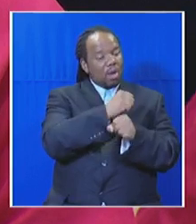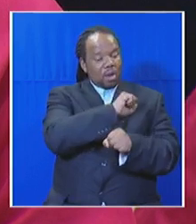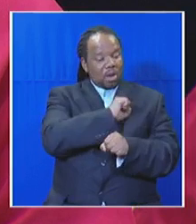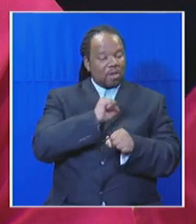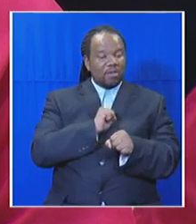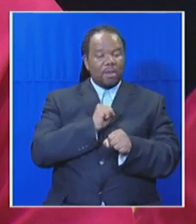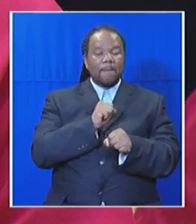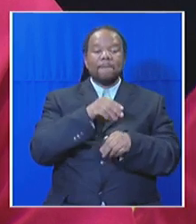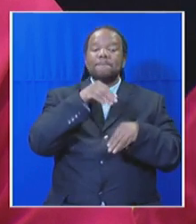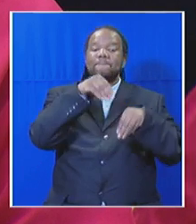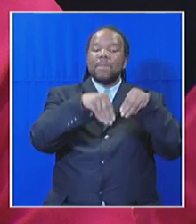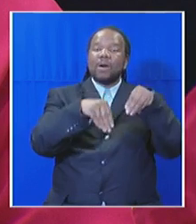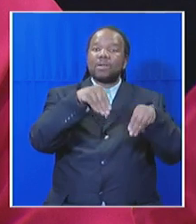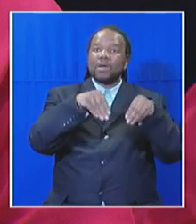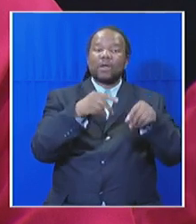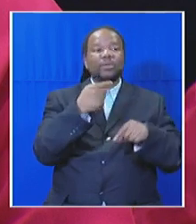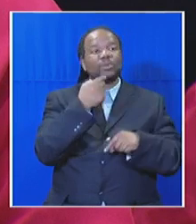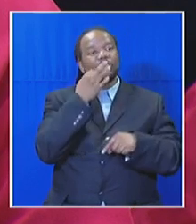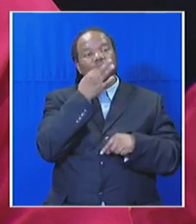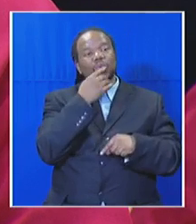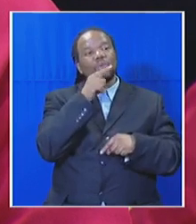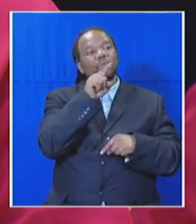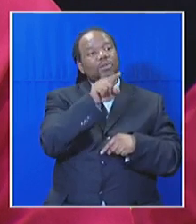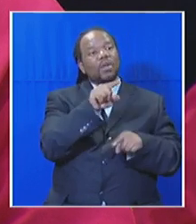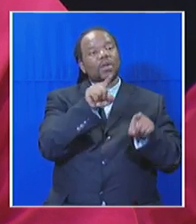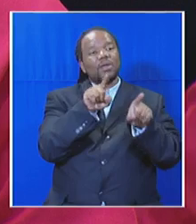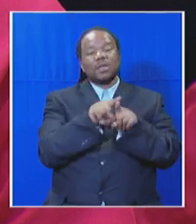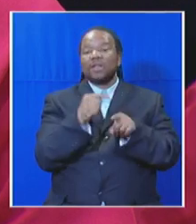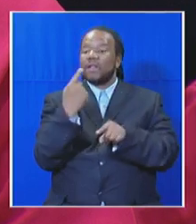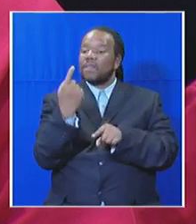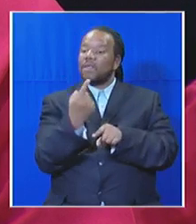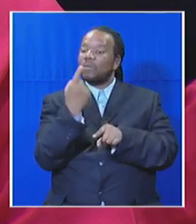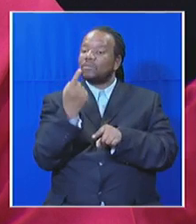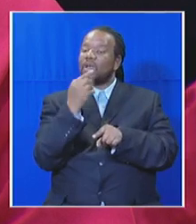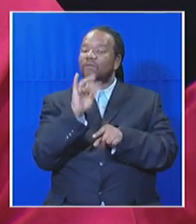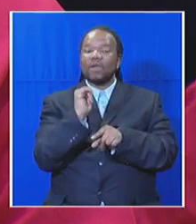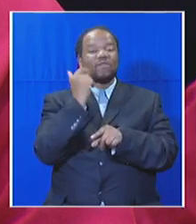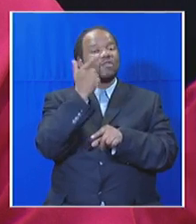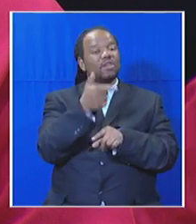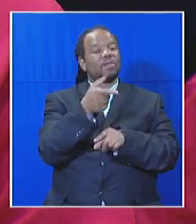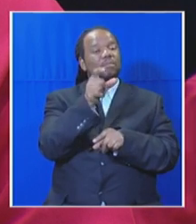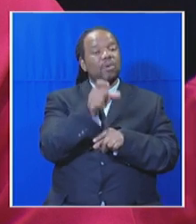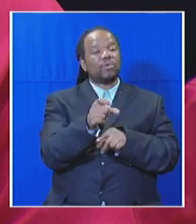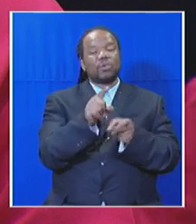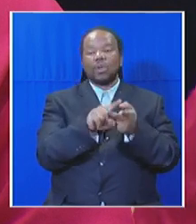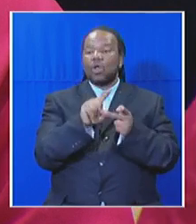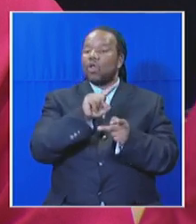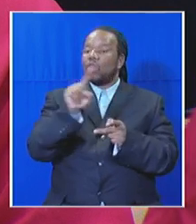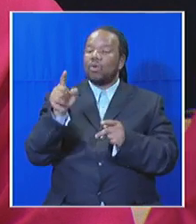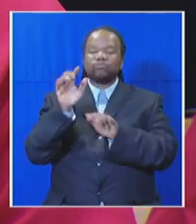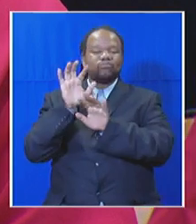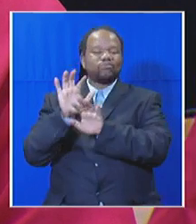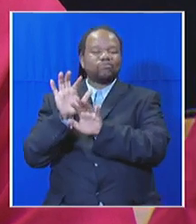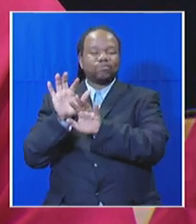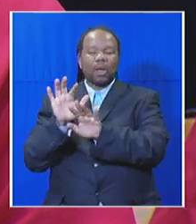whom you claim deserved to die because they had also killed people, and the shooting of those who protest in demand of government